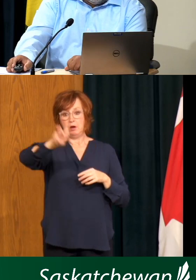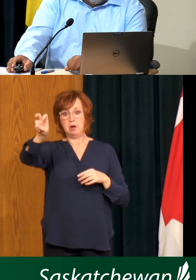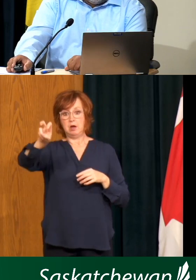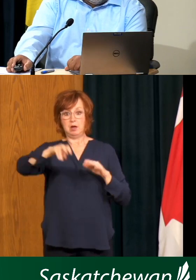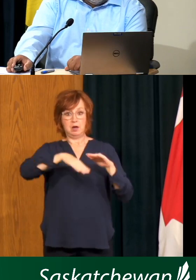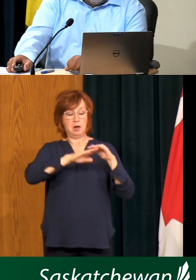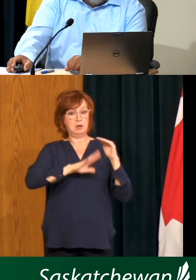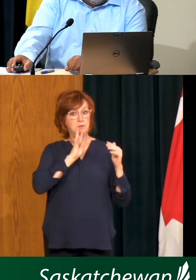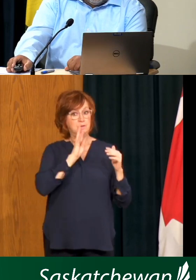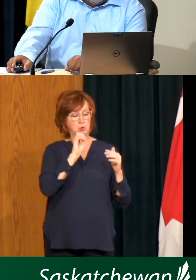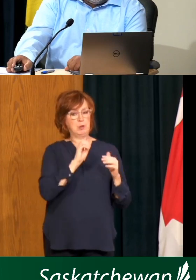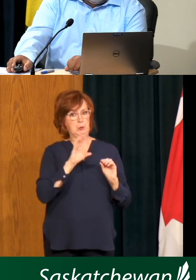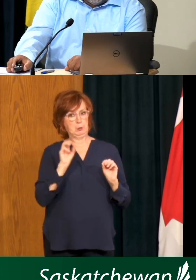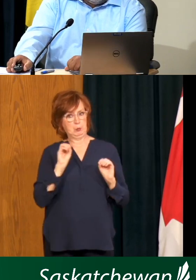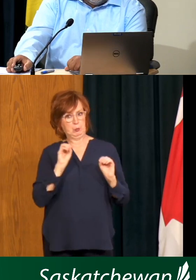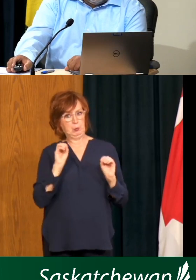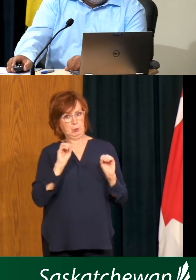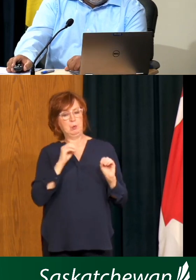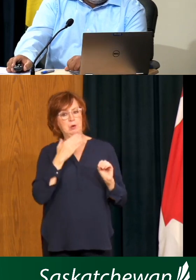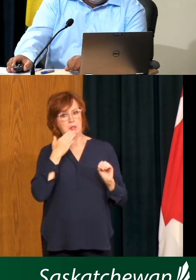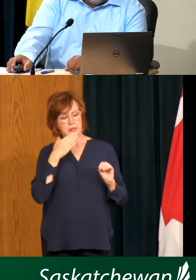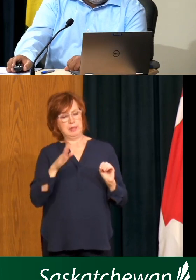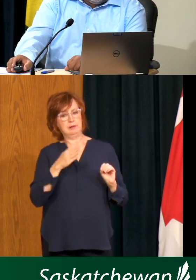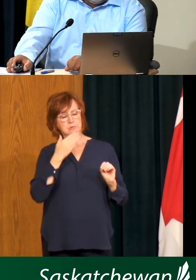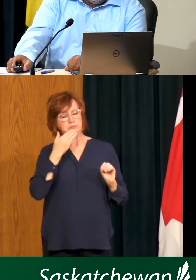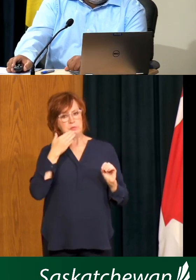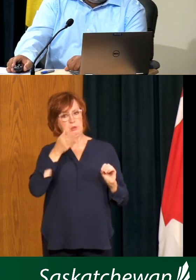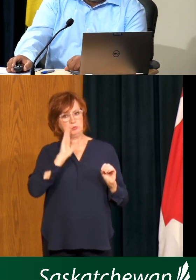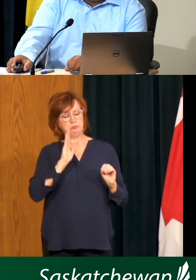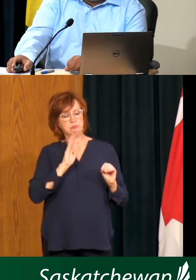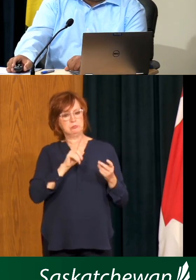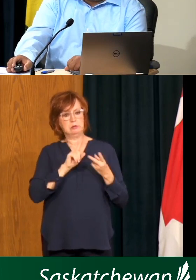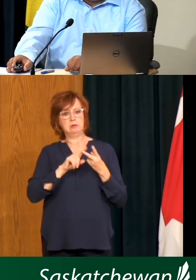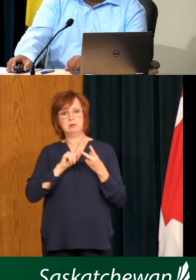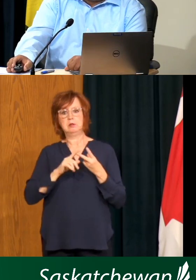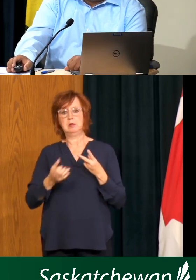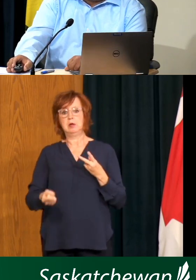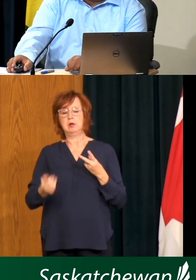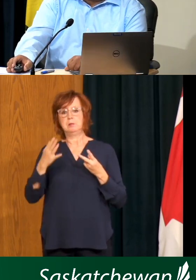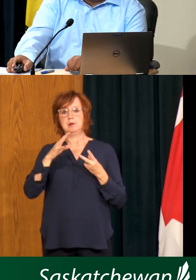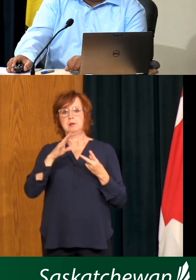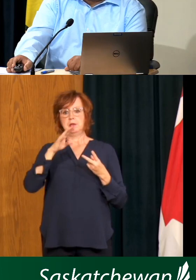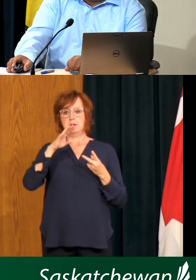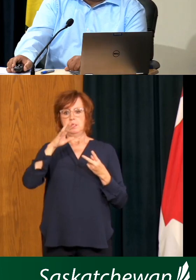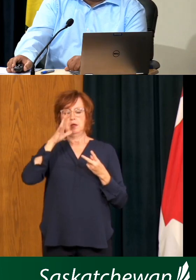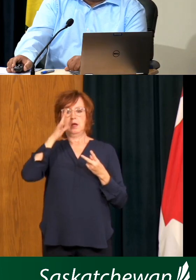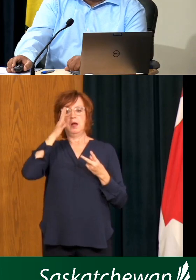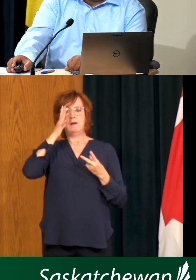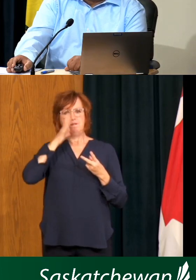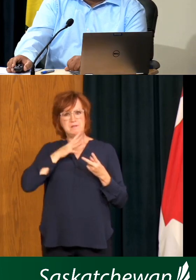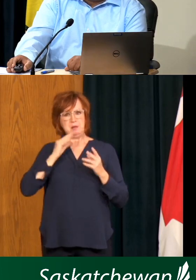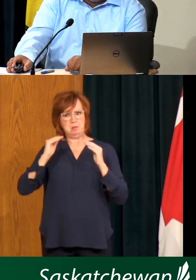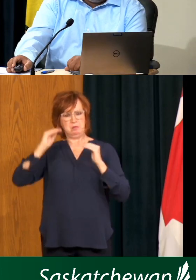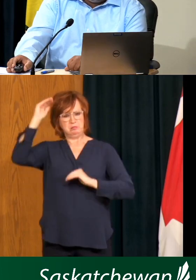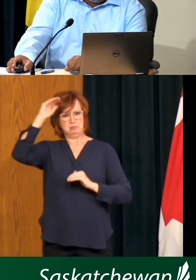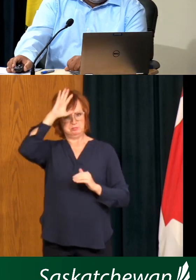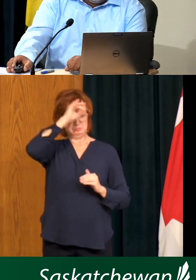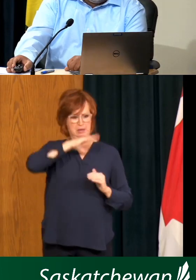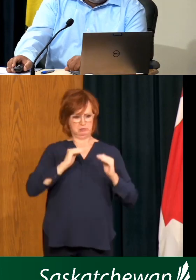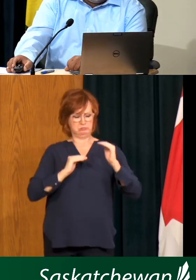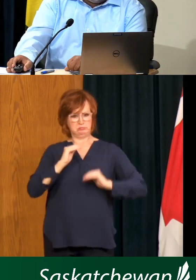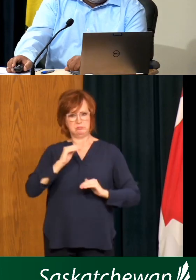but 4 males and 5 females have been in ICU in the 40 to 59 age group, and I think that's a word of caution